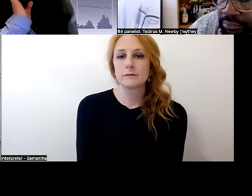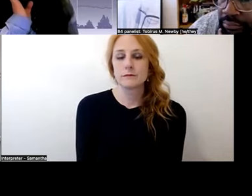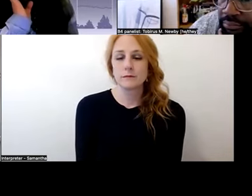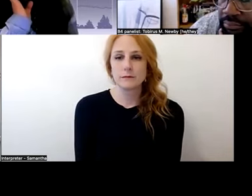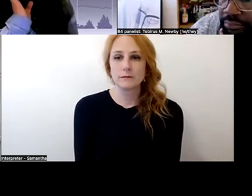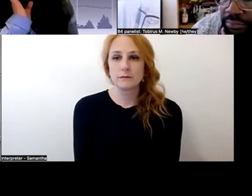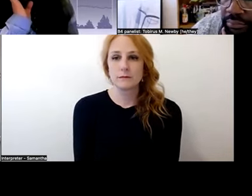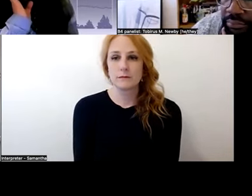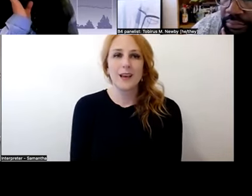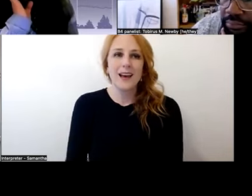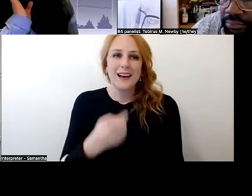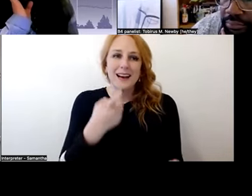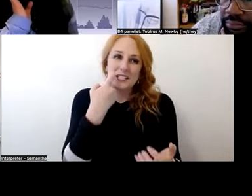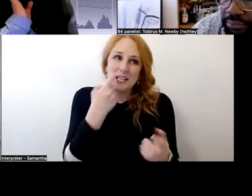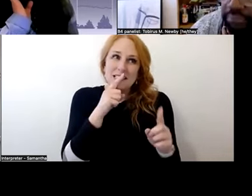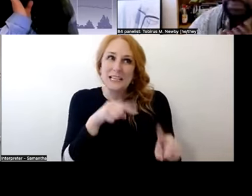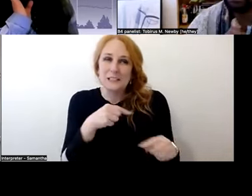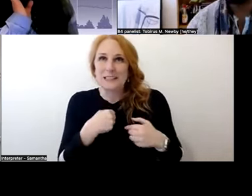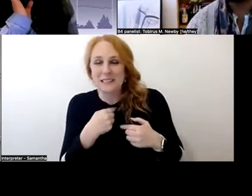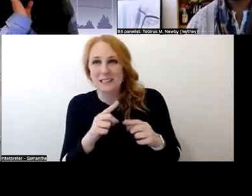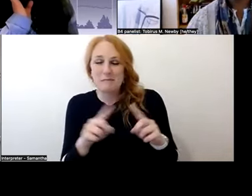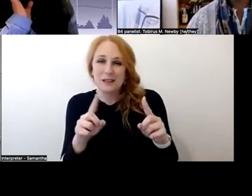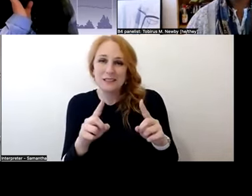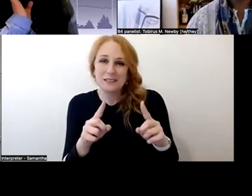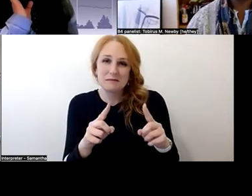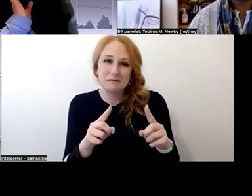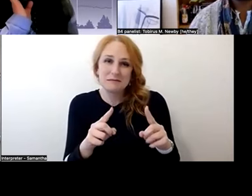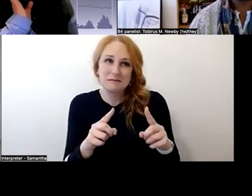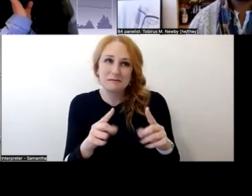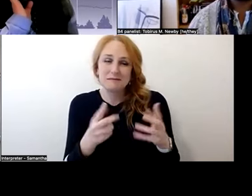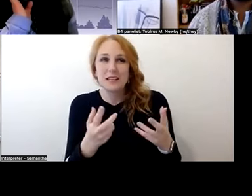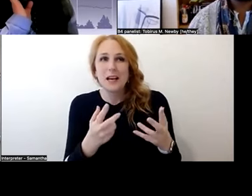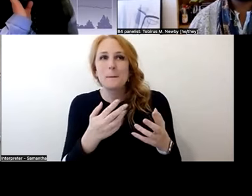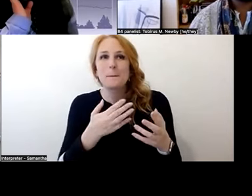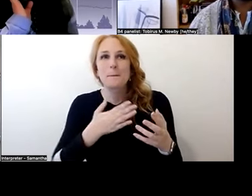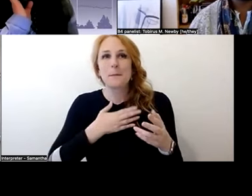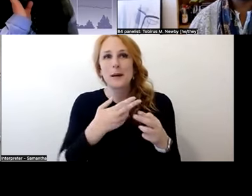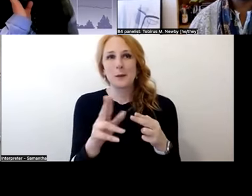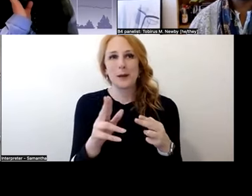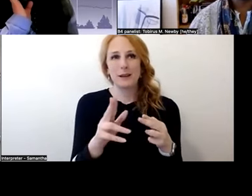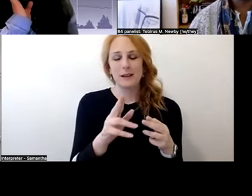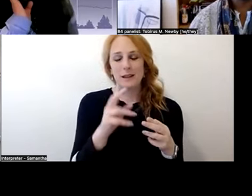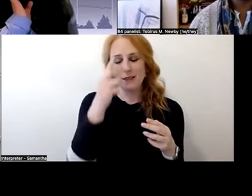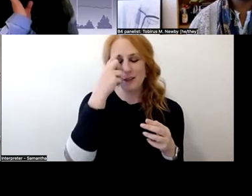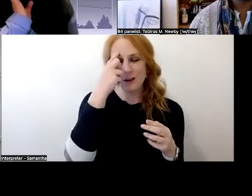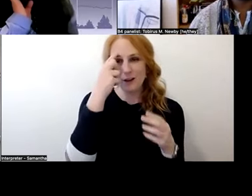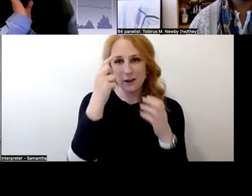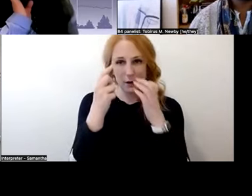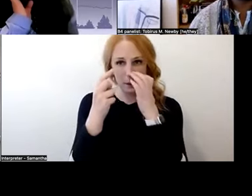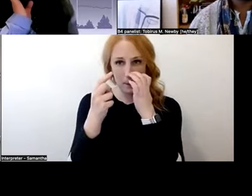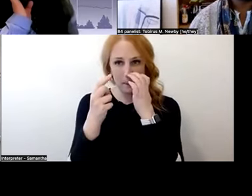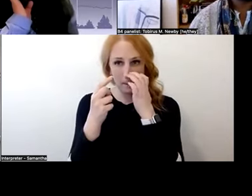I know I just spoke, but as folks are taking a moment to collect themselves, my quick thought is some of this question relates